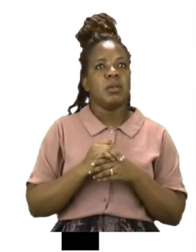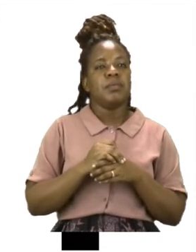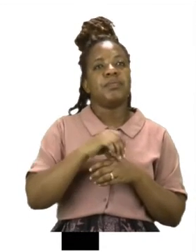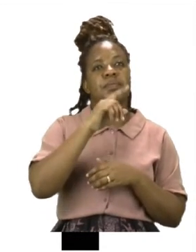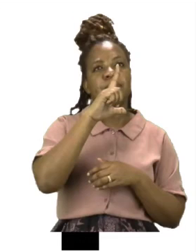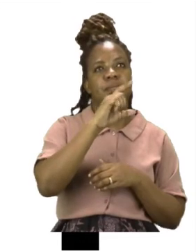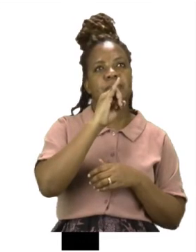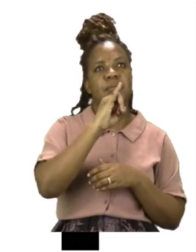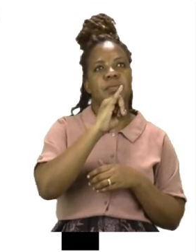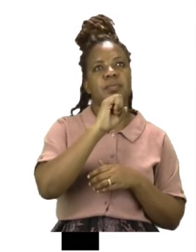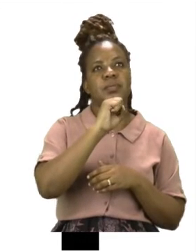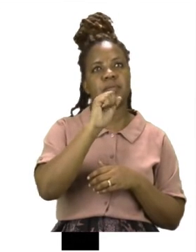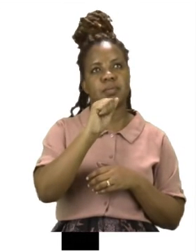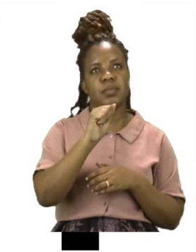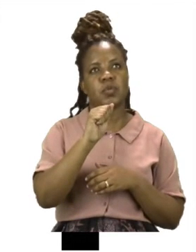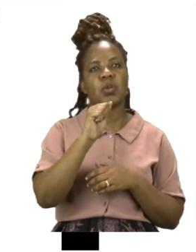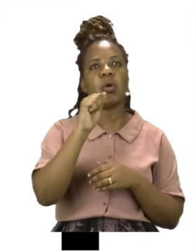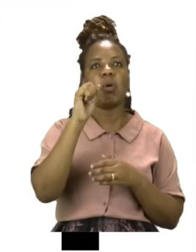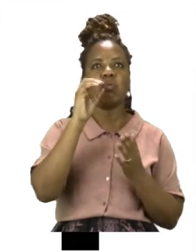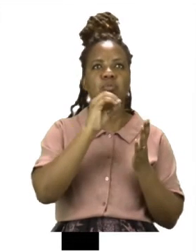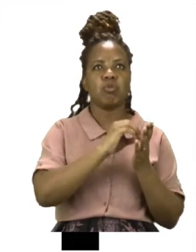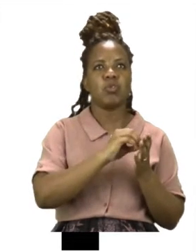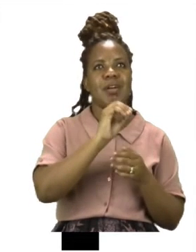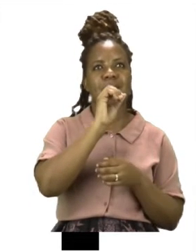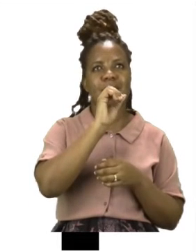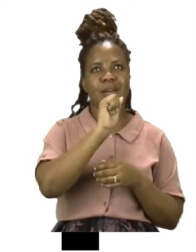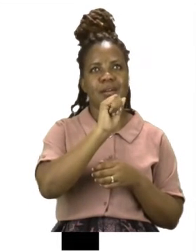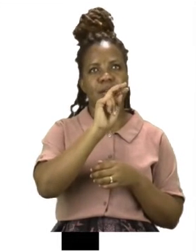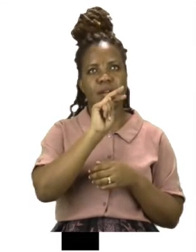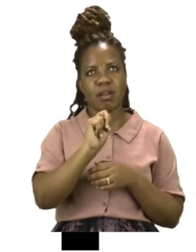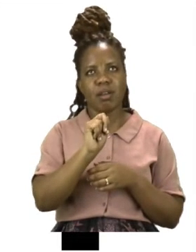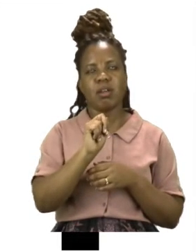Lisa put an orange in her yogurt.